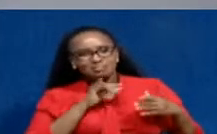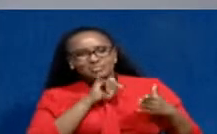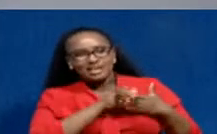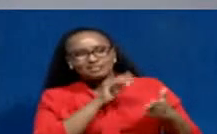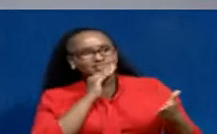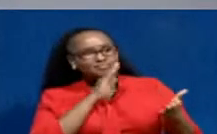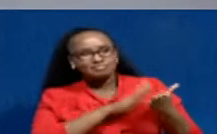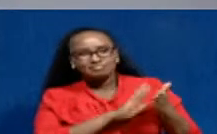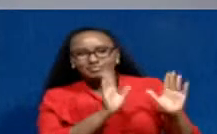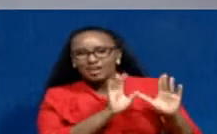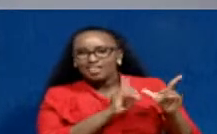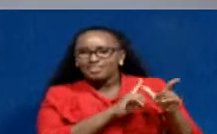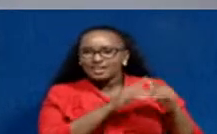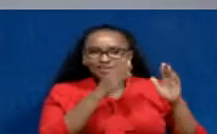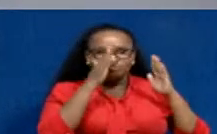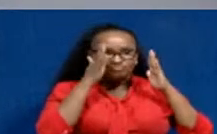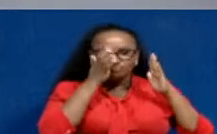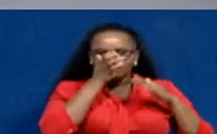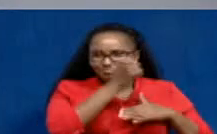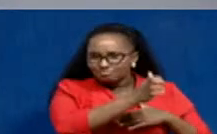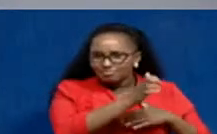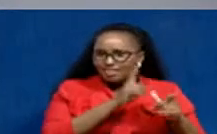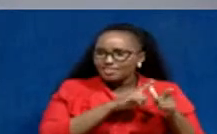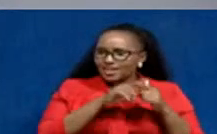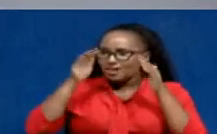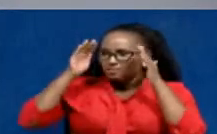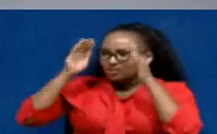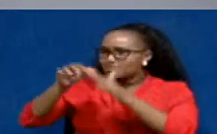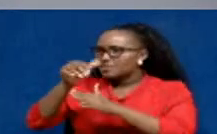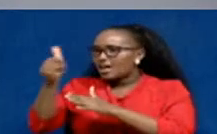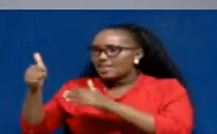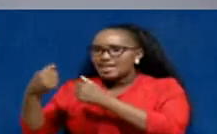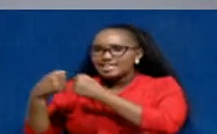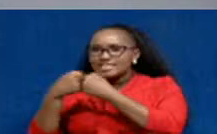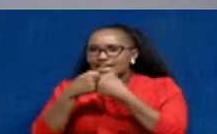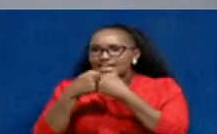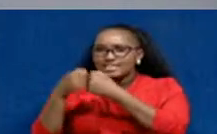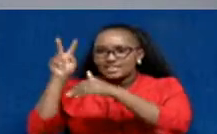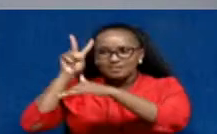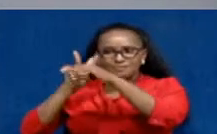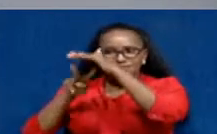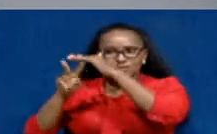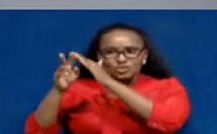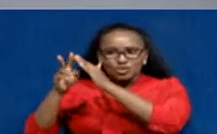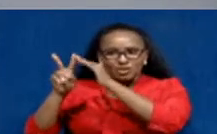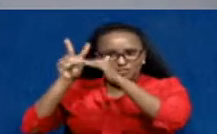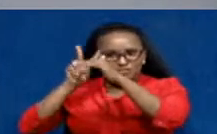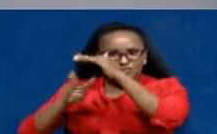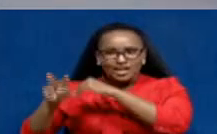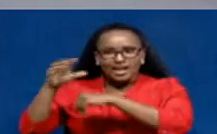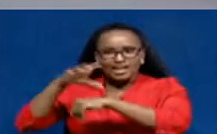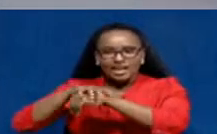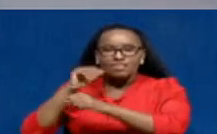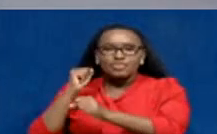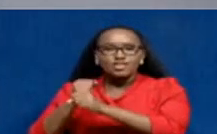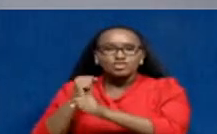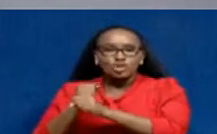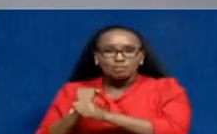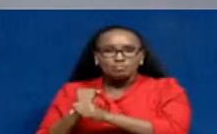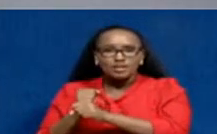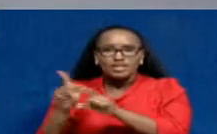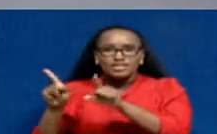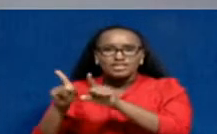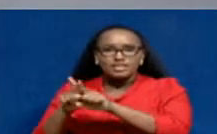in pursuit of a more challenging vision. He took on the job as